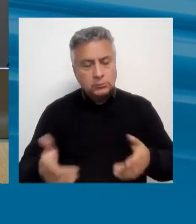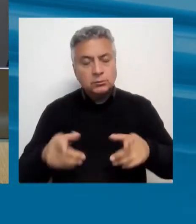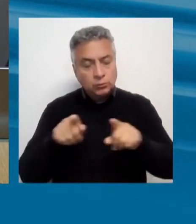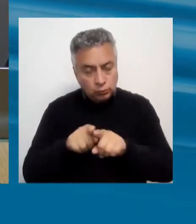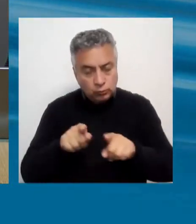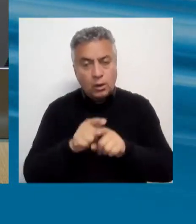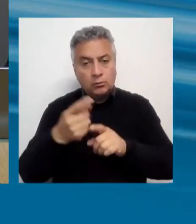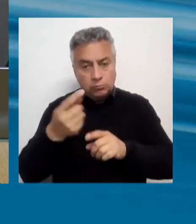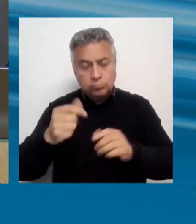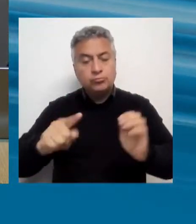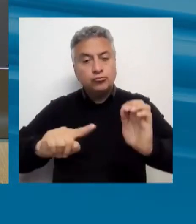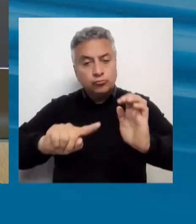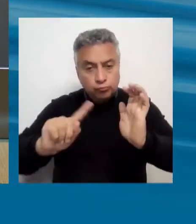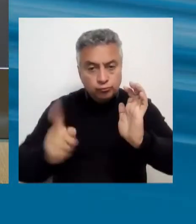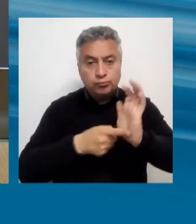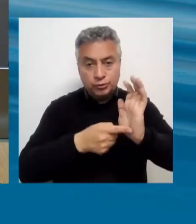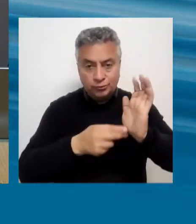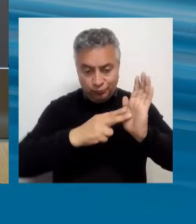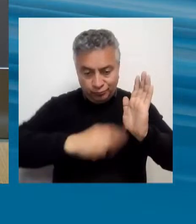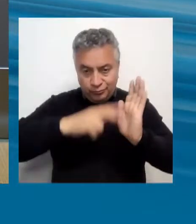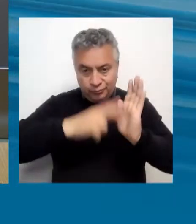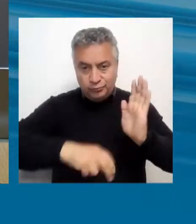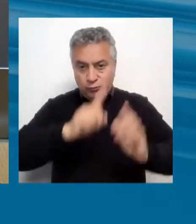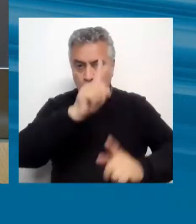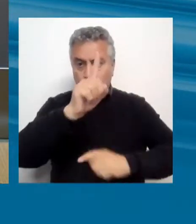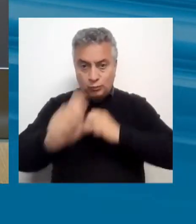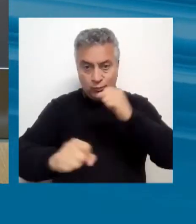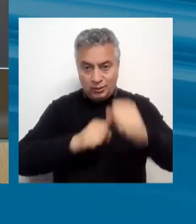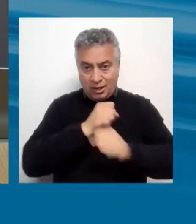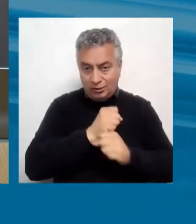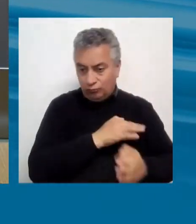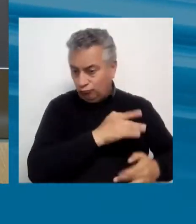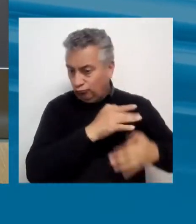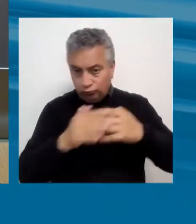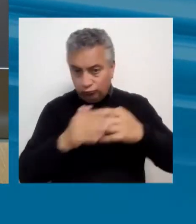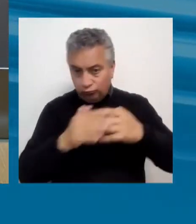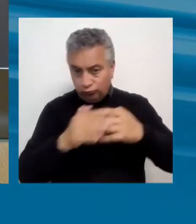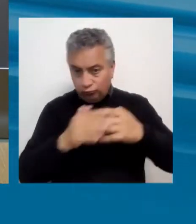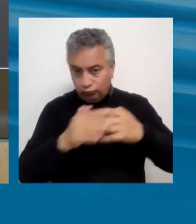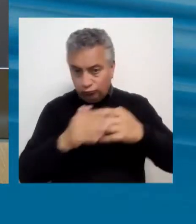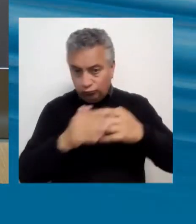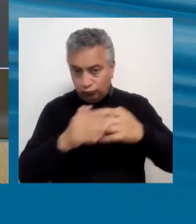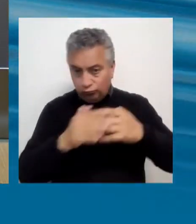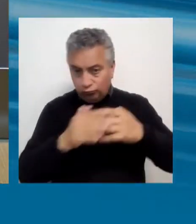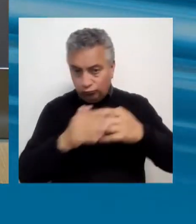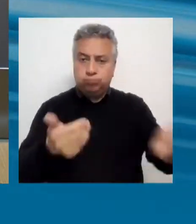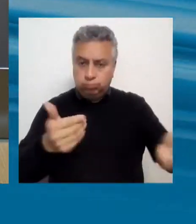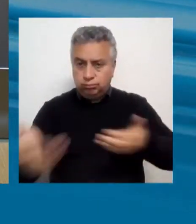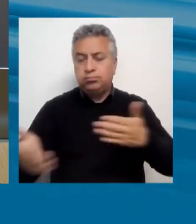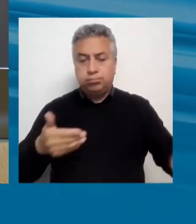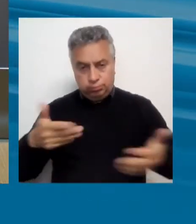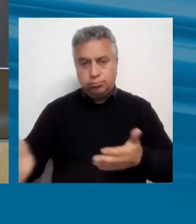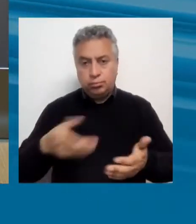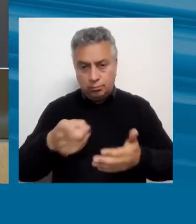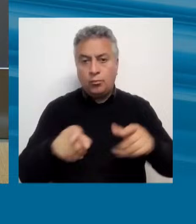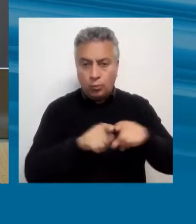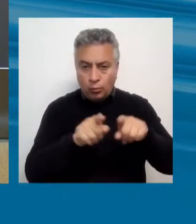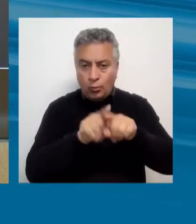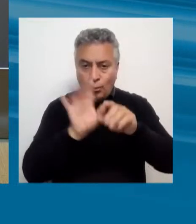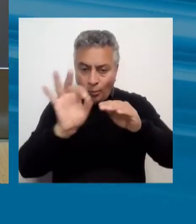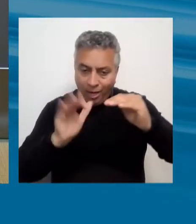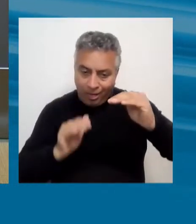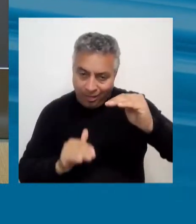of the year, we return those taxes to them. In those between $25,000 to $75,000, they